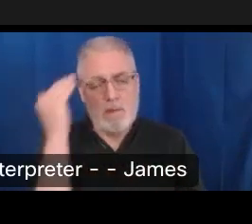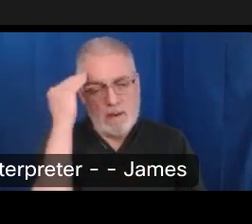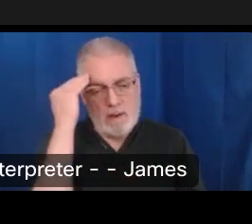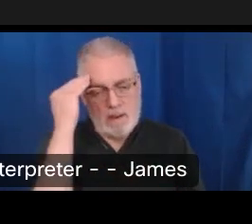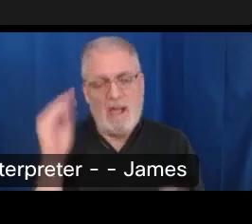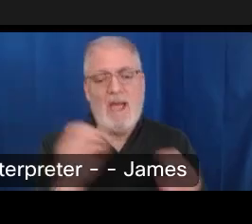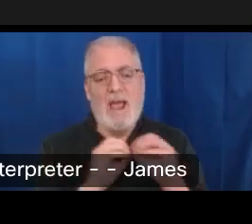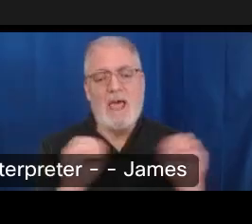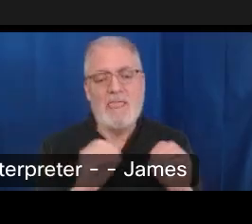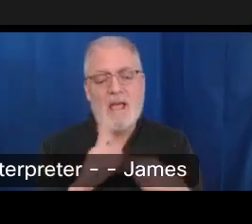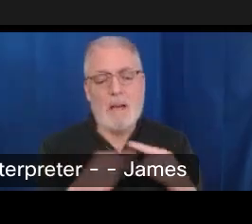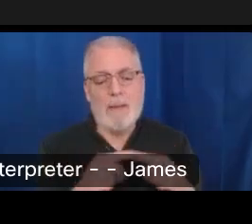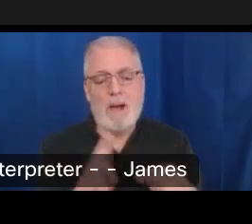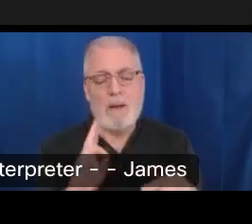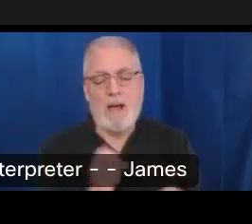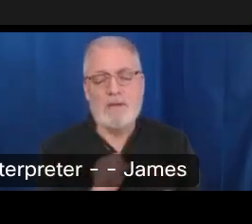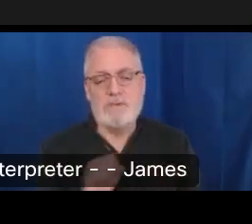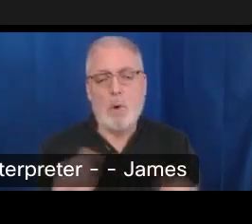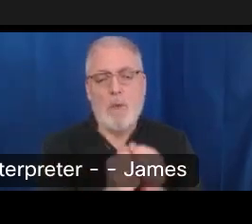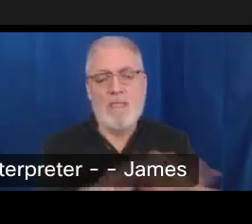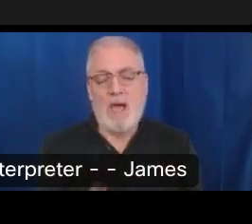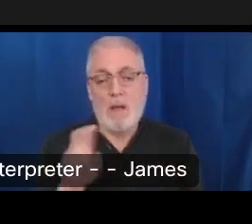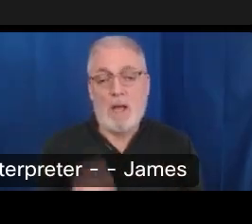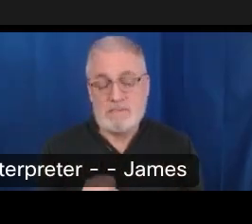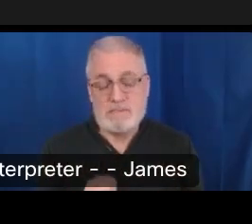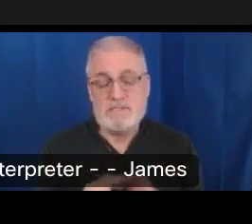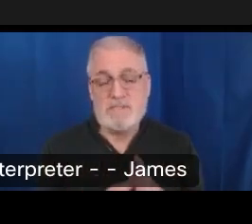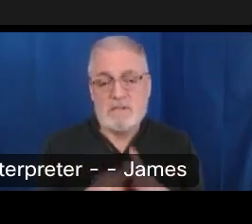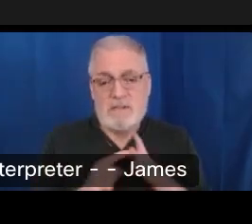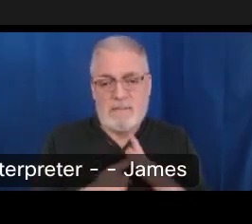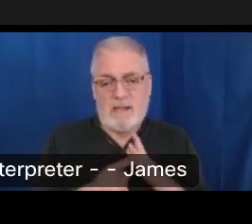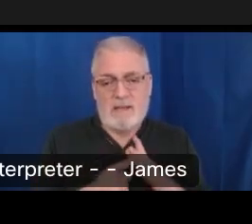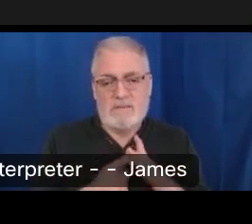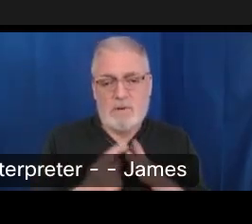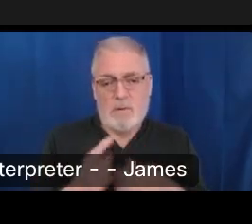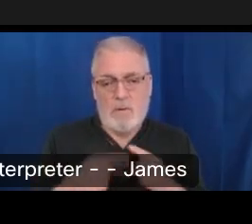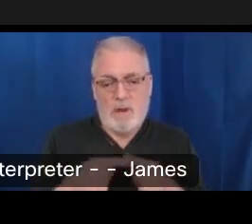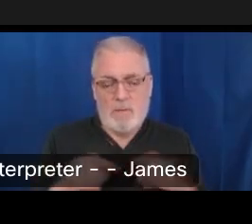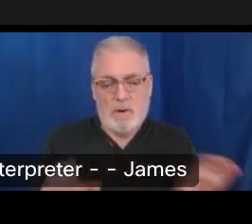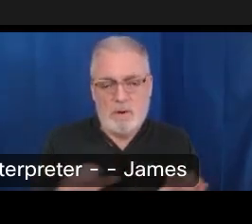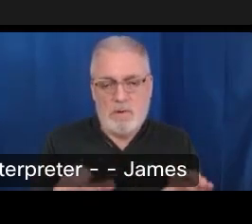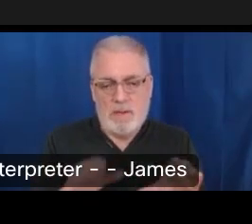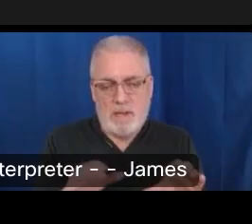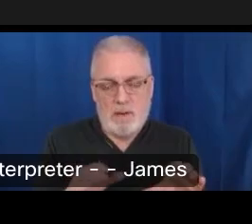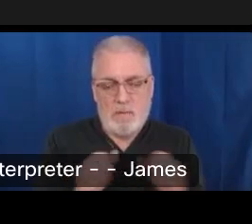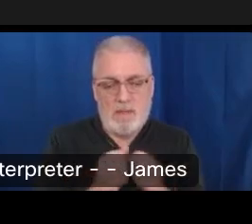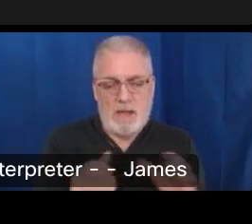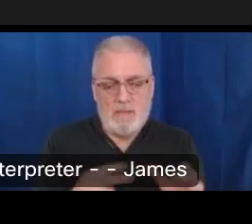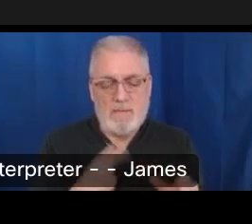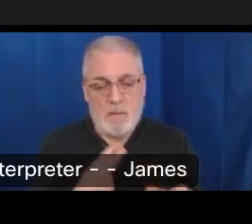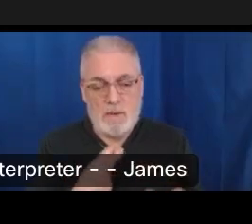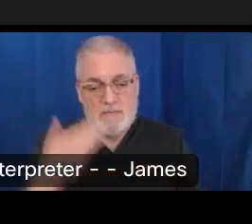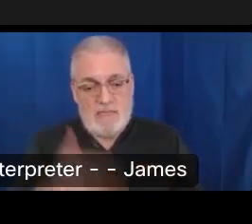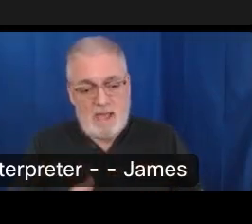very beginning. So that when we start doing those things without the voices at the table,